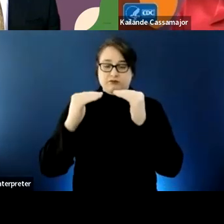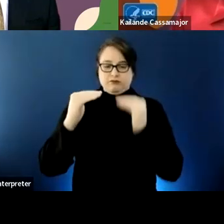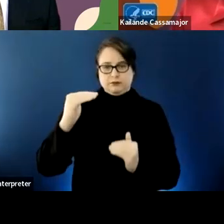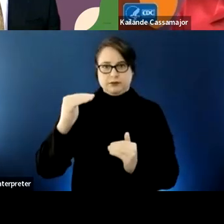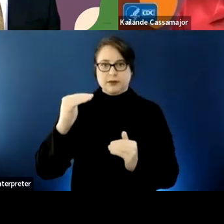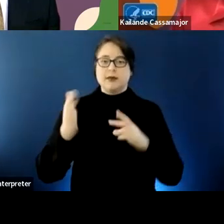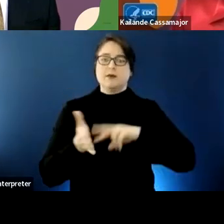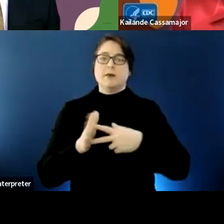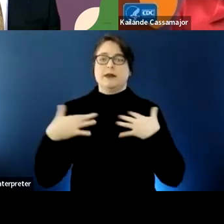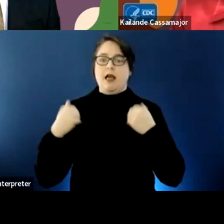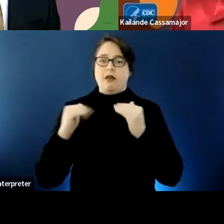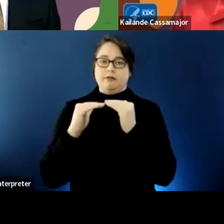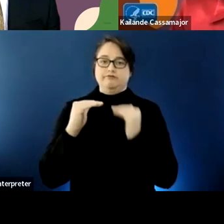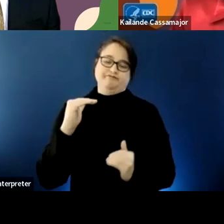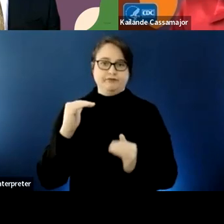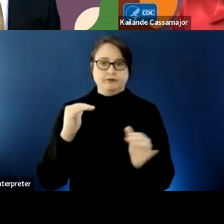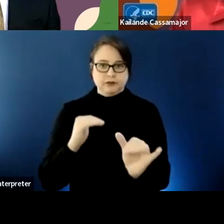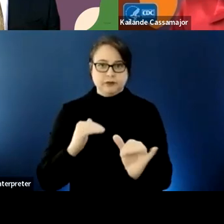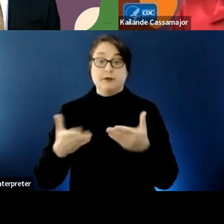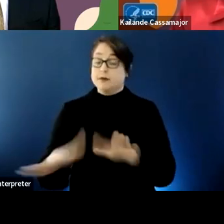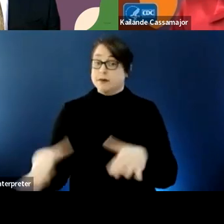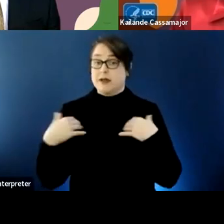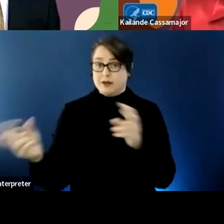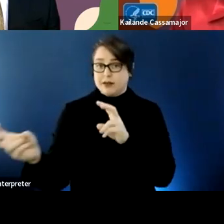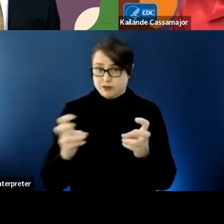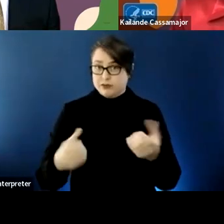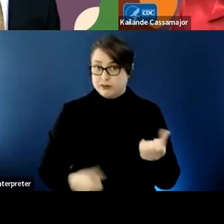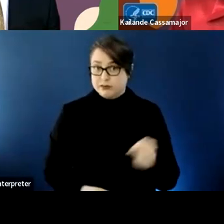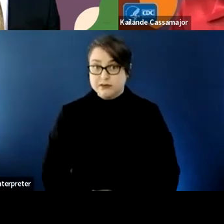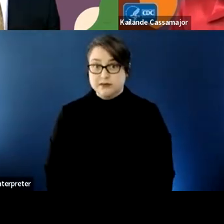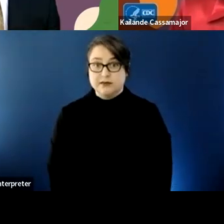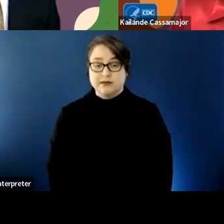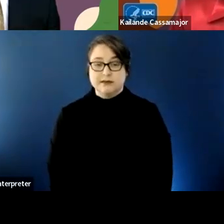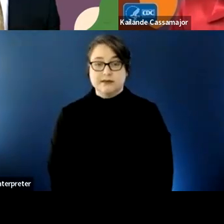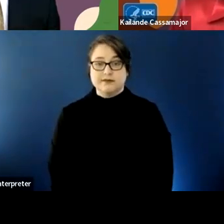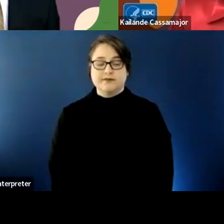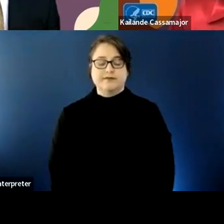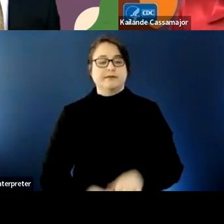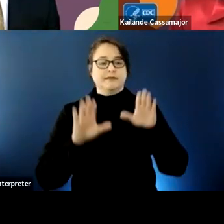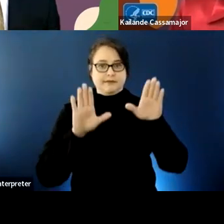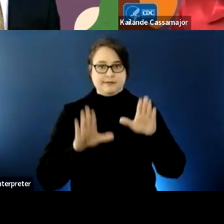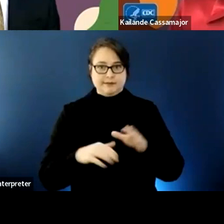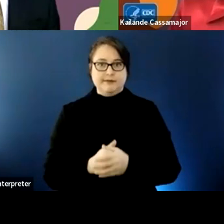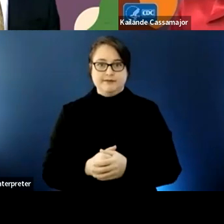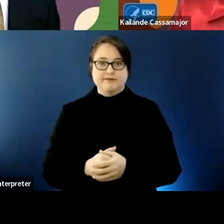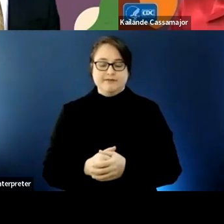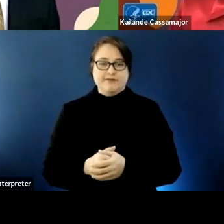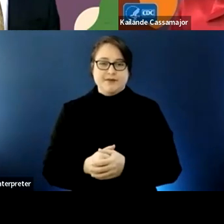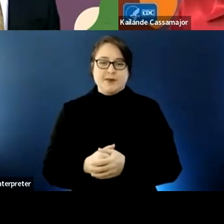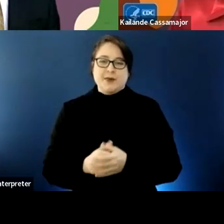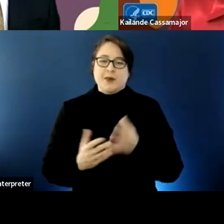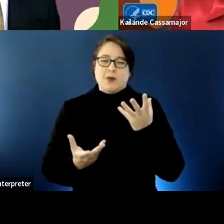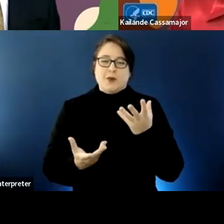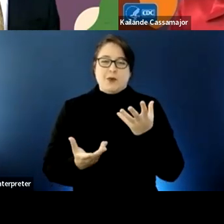public health issue. That's great. And I want to build sort of a little bit on